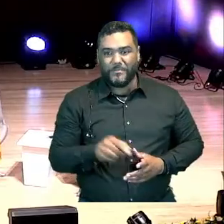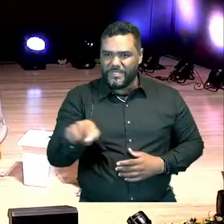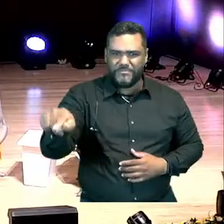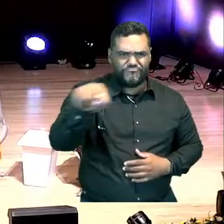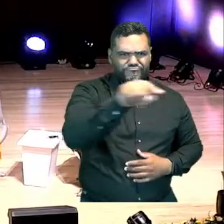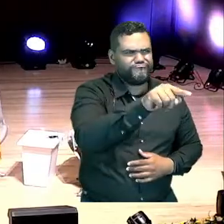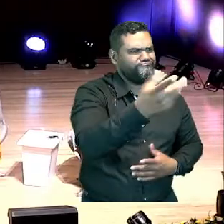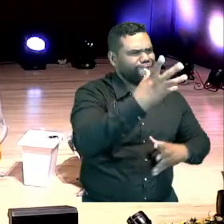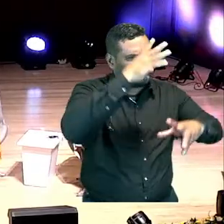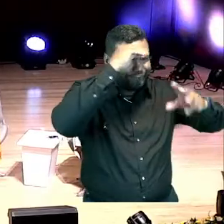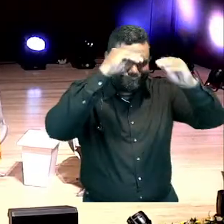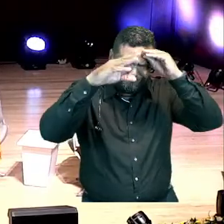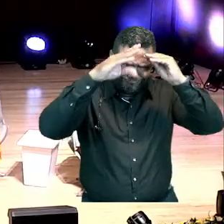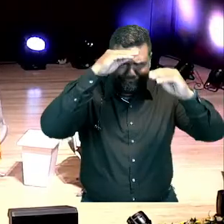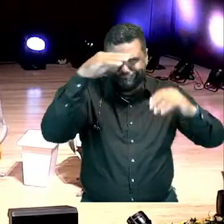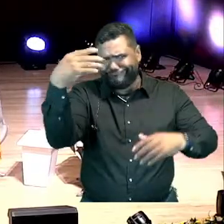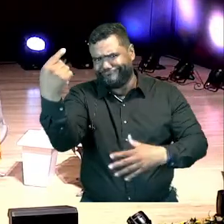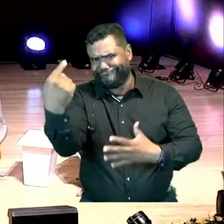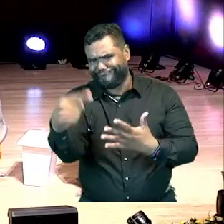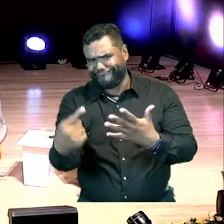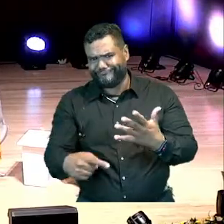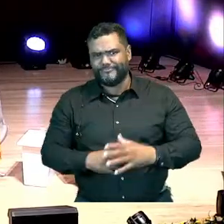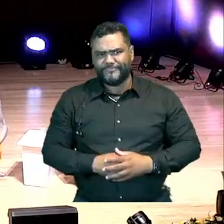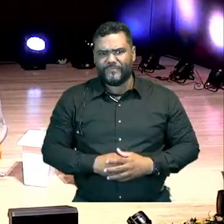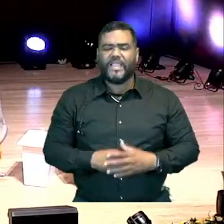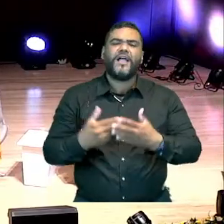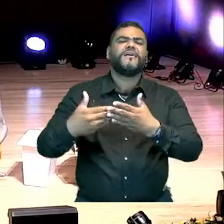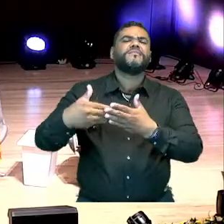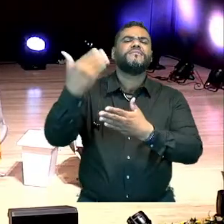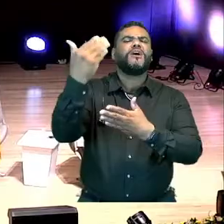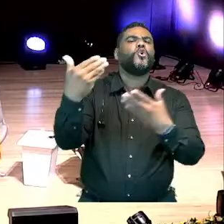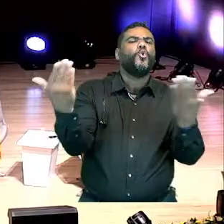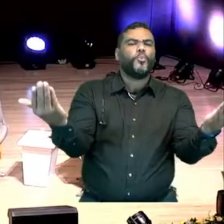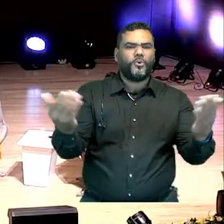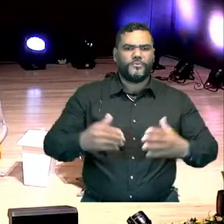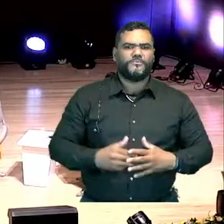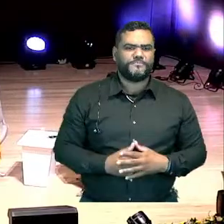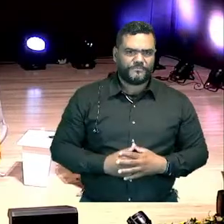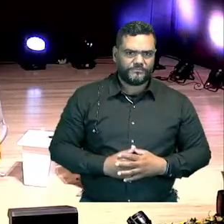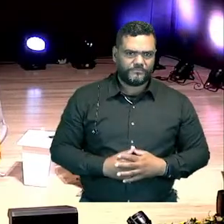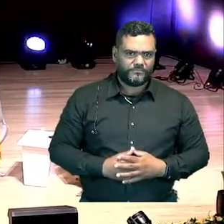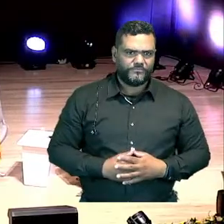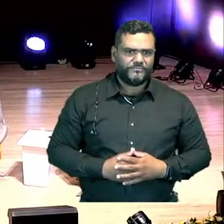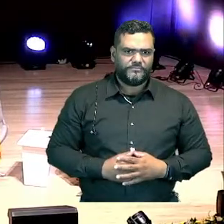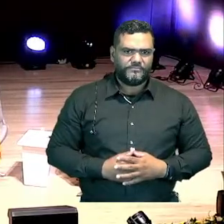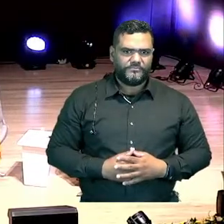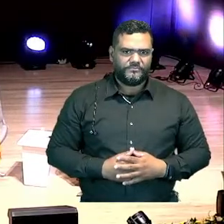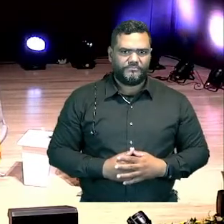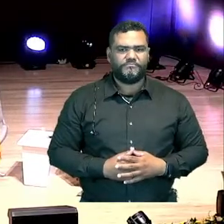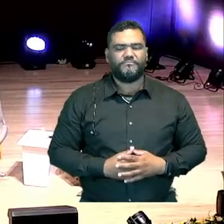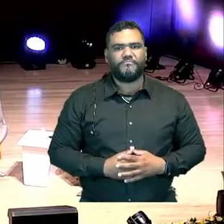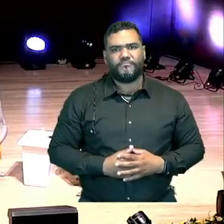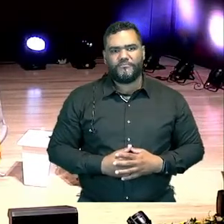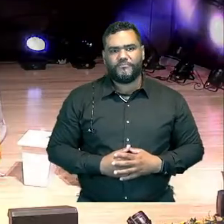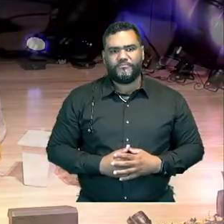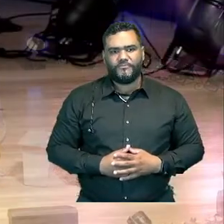Davis, from whom we have learned a lot. I would like to start this panel